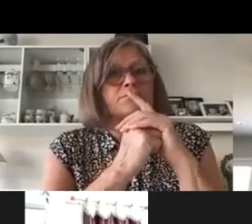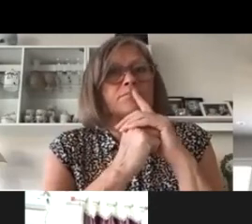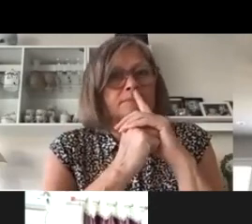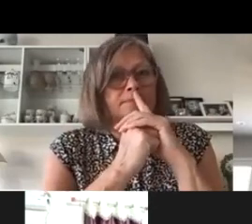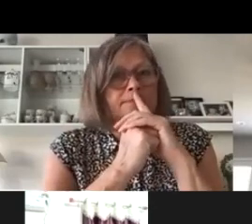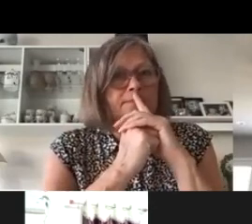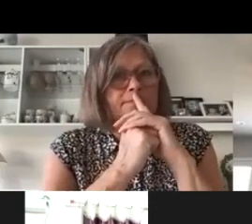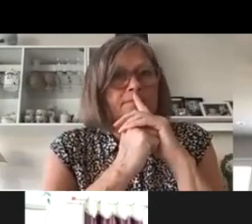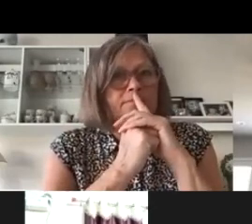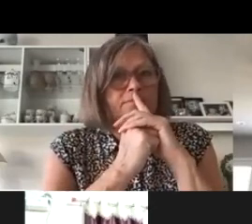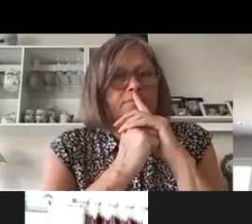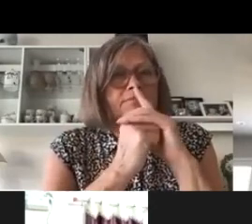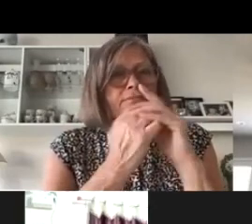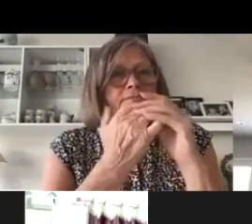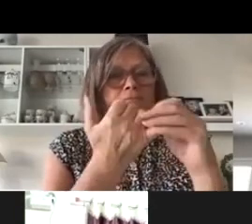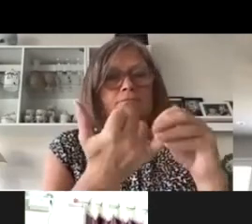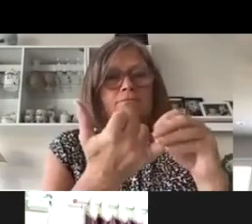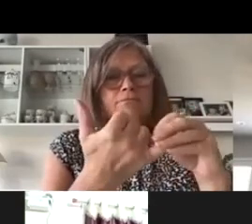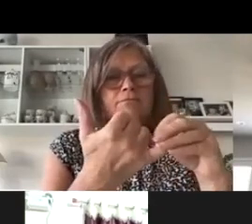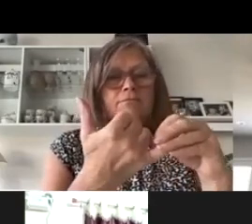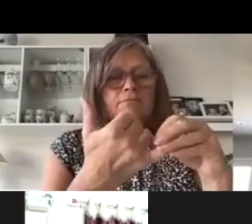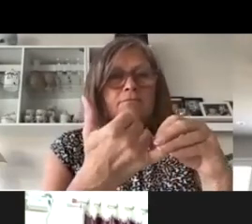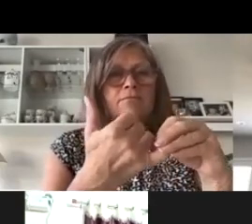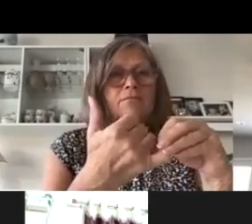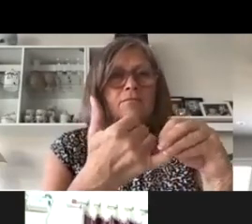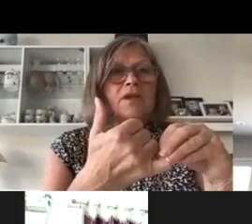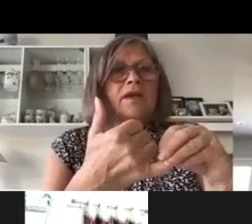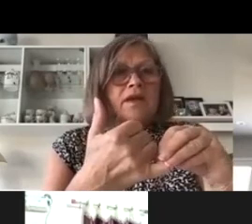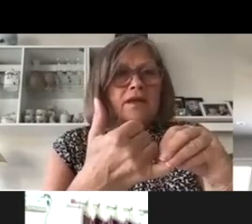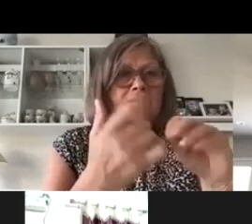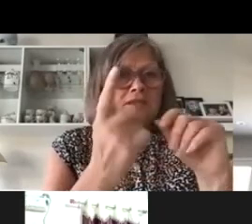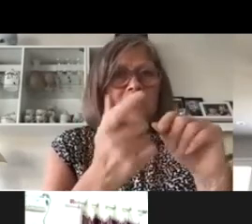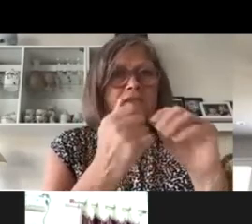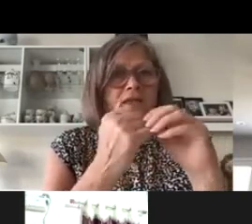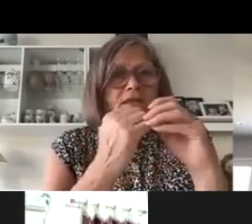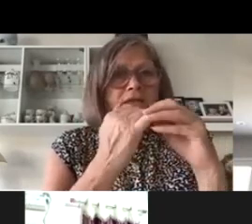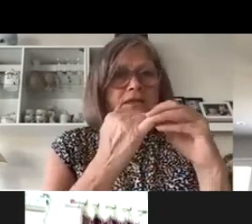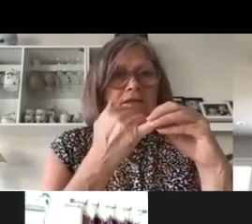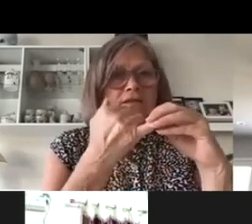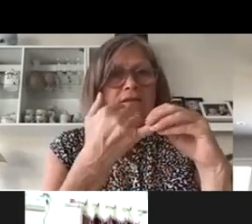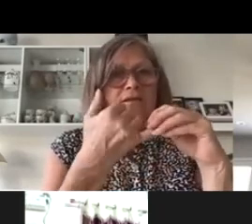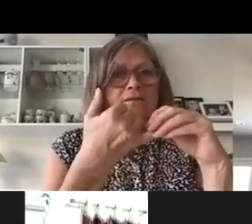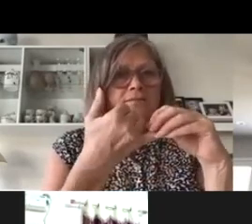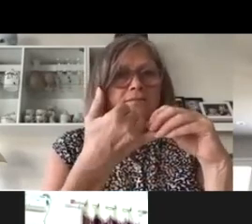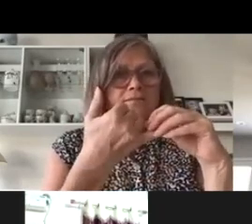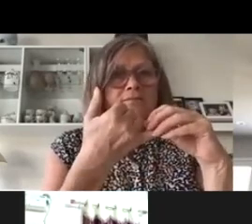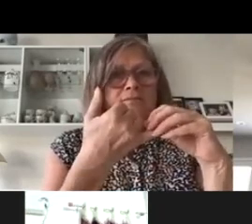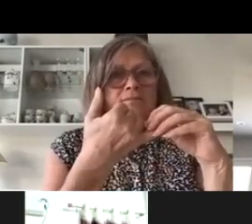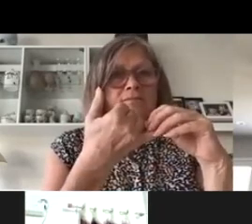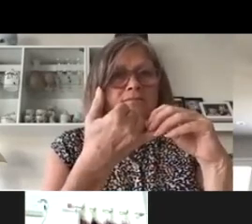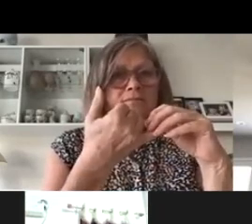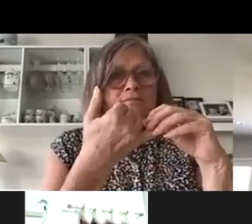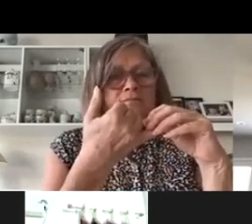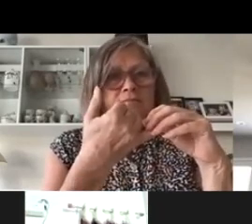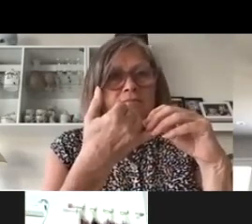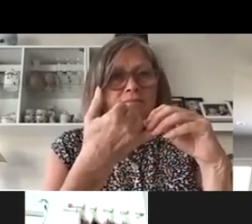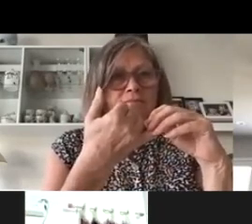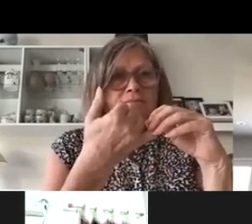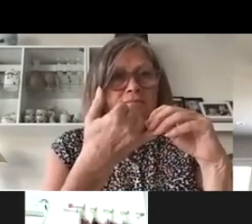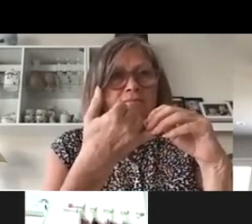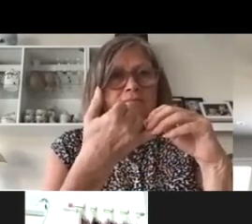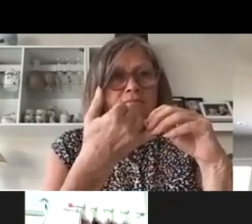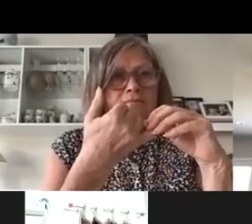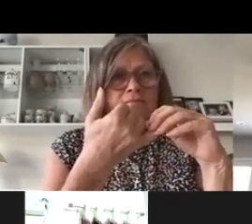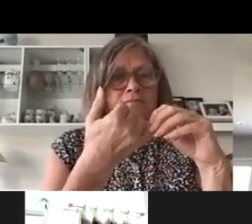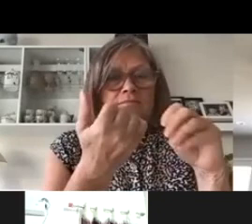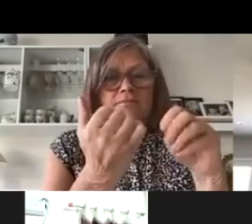But to develop gifts, it takes time. You know, to flow in the gifts, to develop a skill,